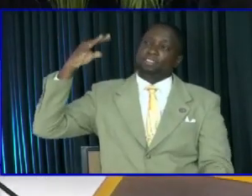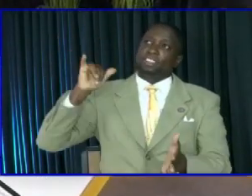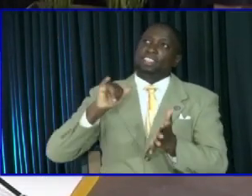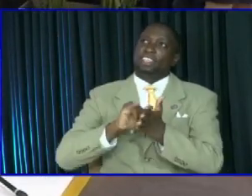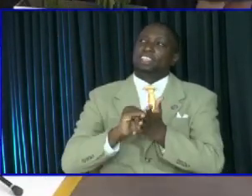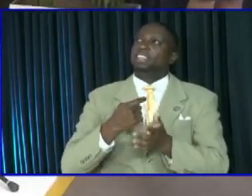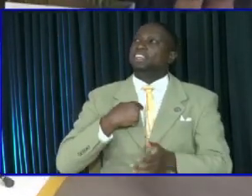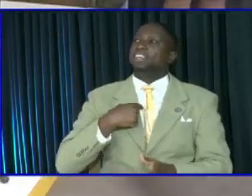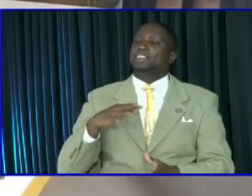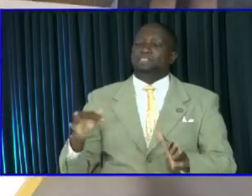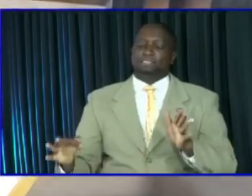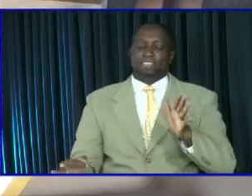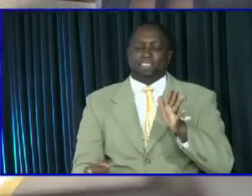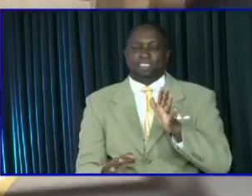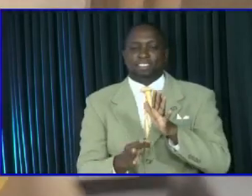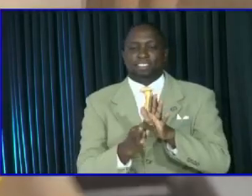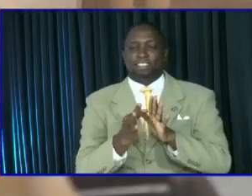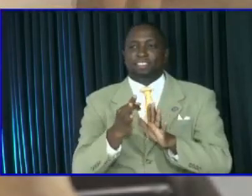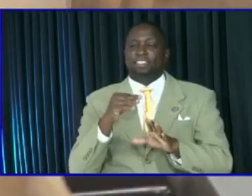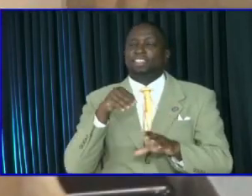I found